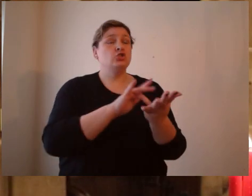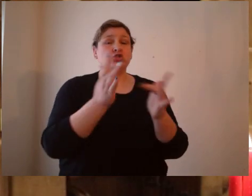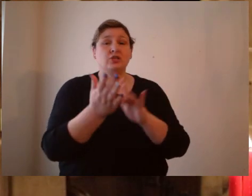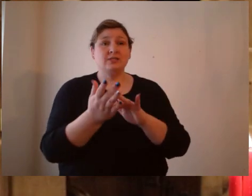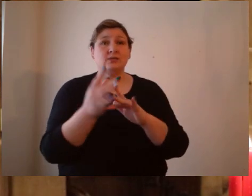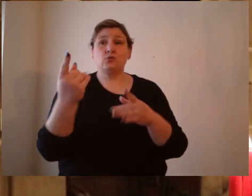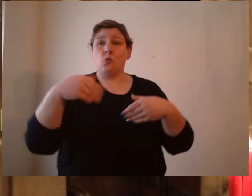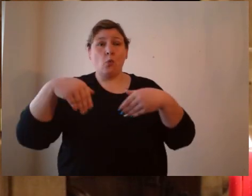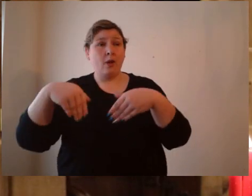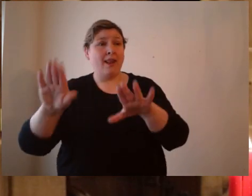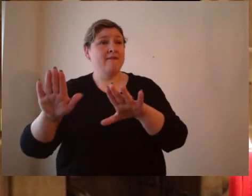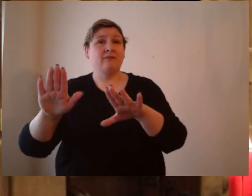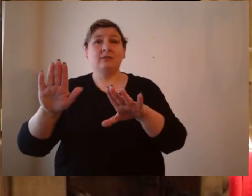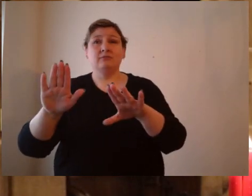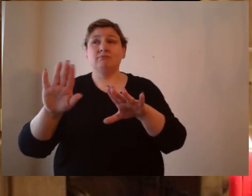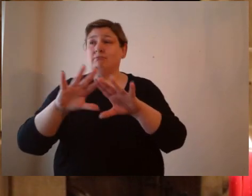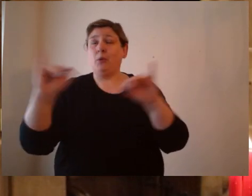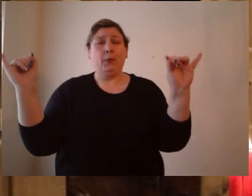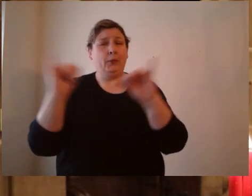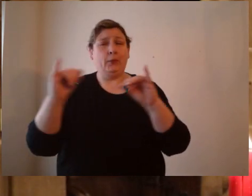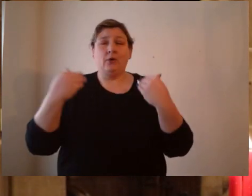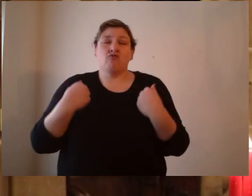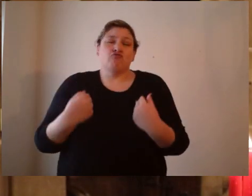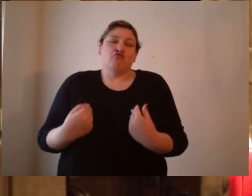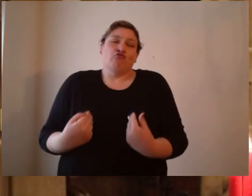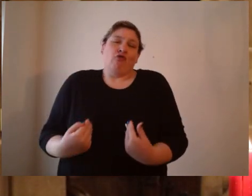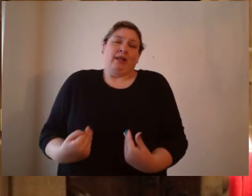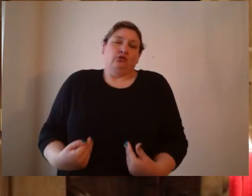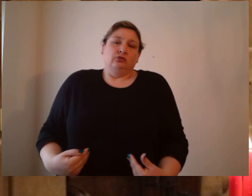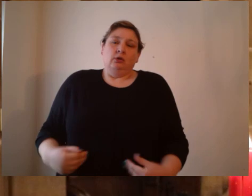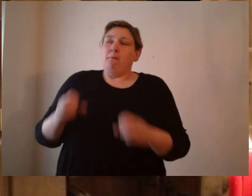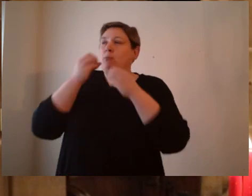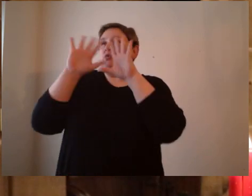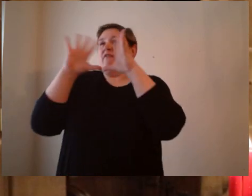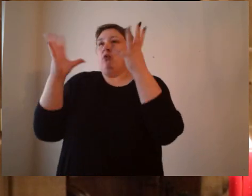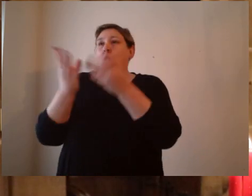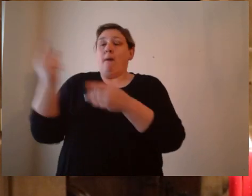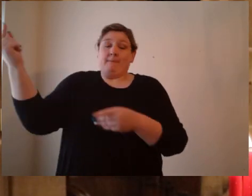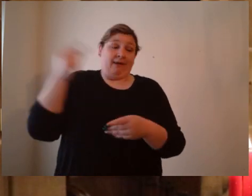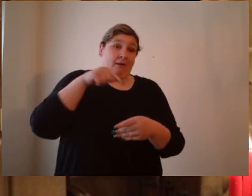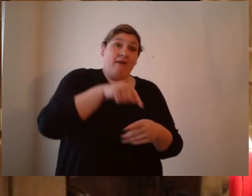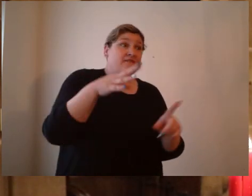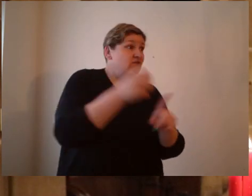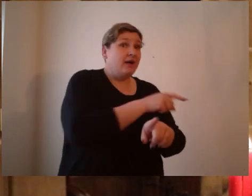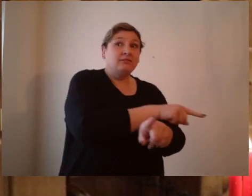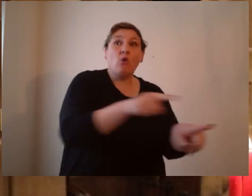Jesus, who left behind unimaginable riches and came to find us.